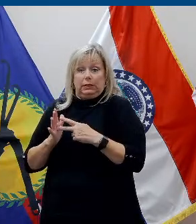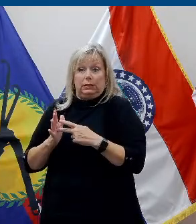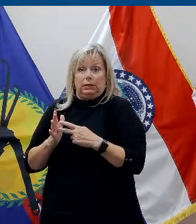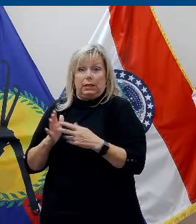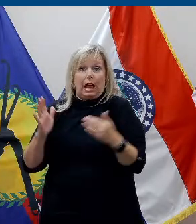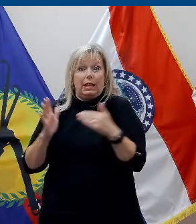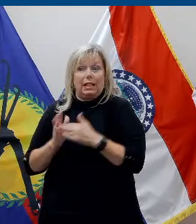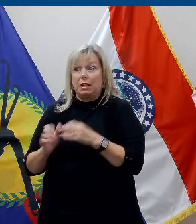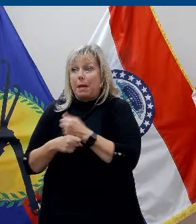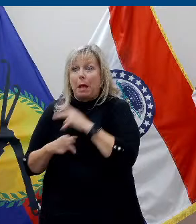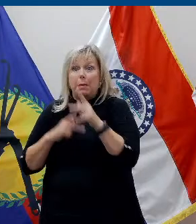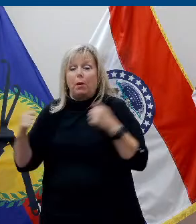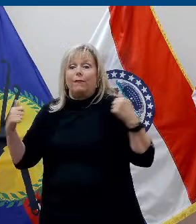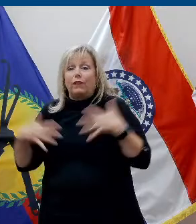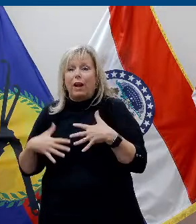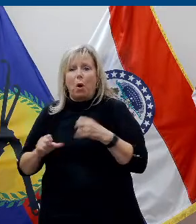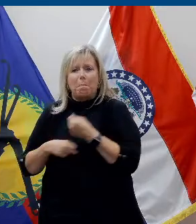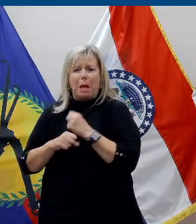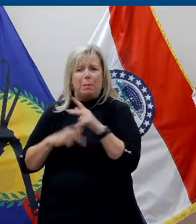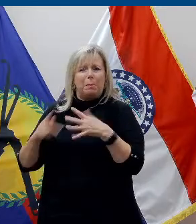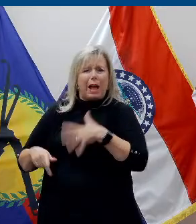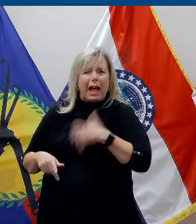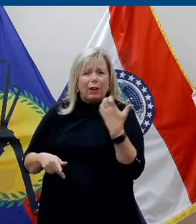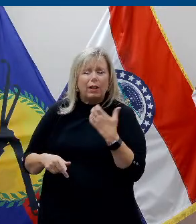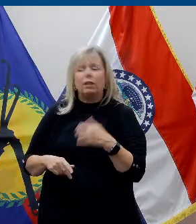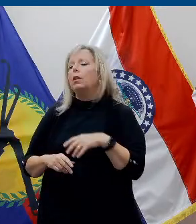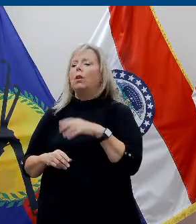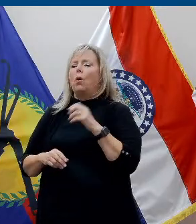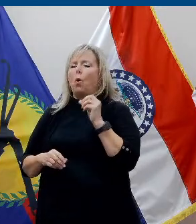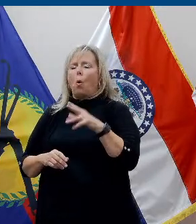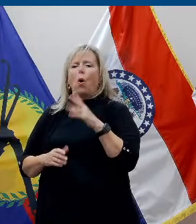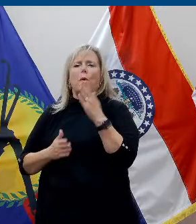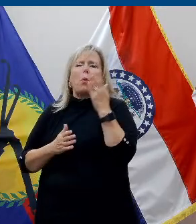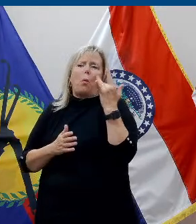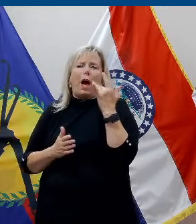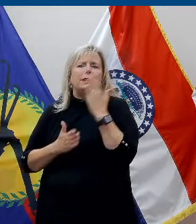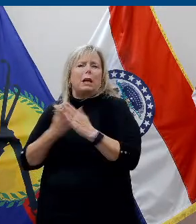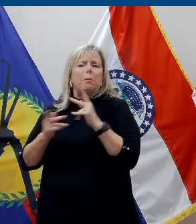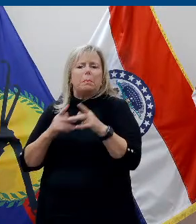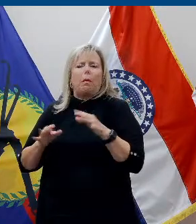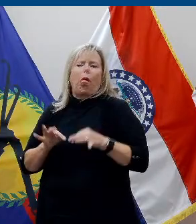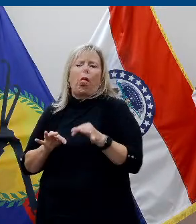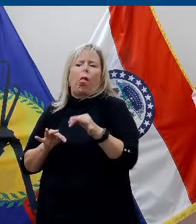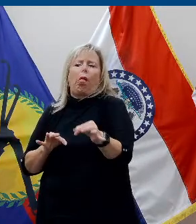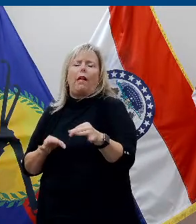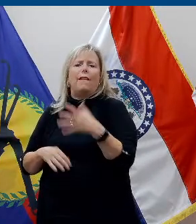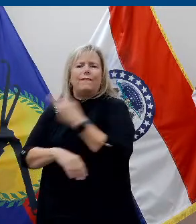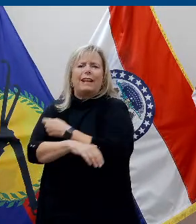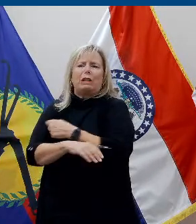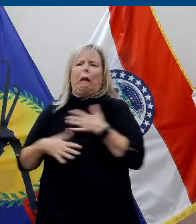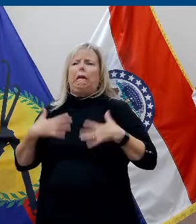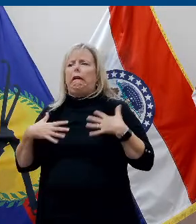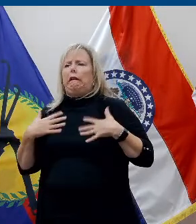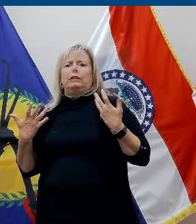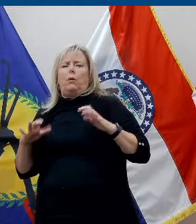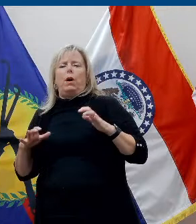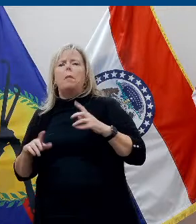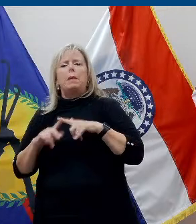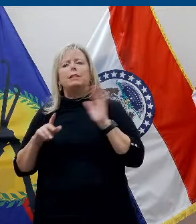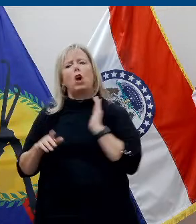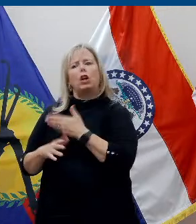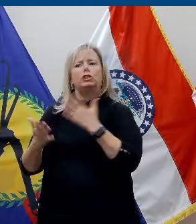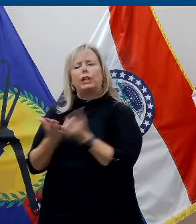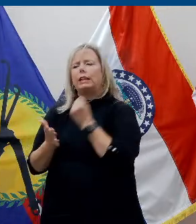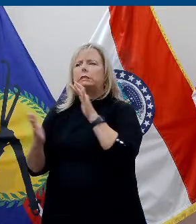again, stoke fear or anger about the decision or hesitancy that some of our residents may have. This is our opportunity to continue to reach